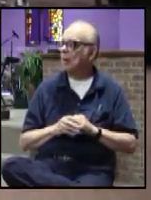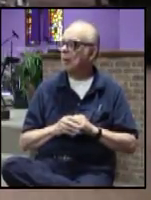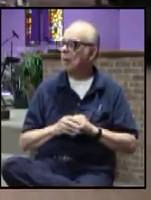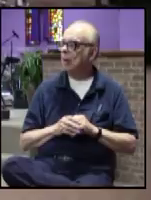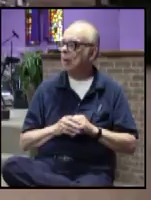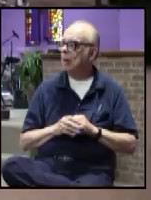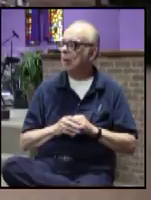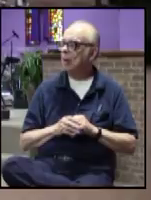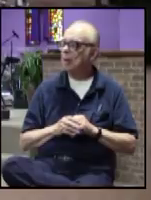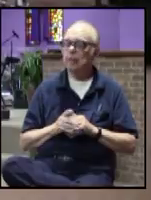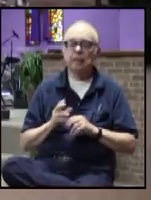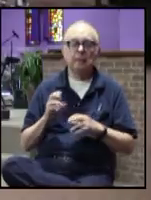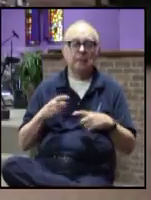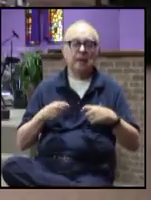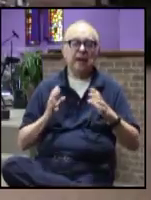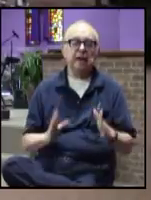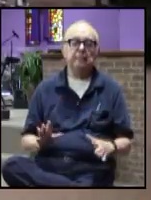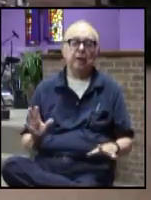the enemy wins.